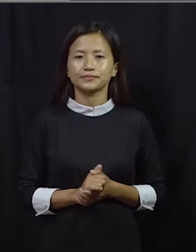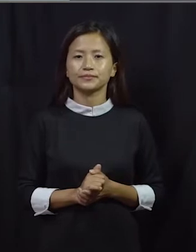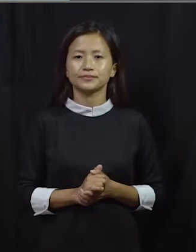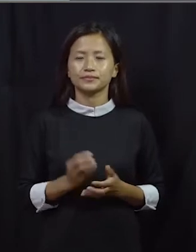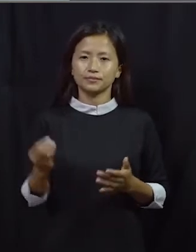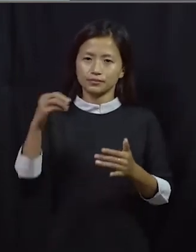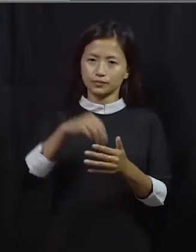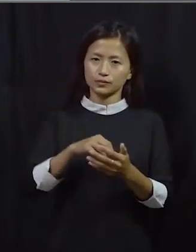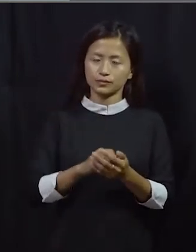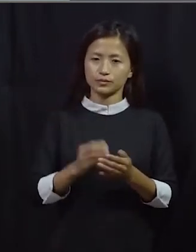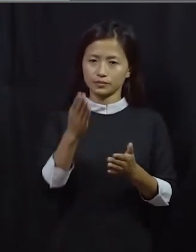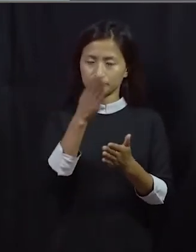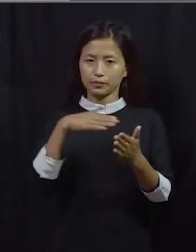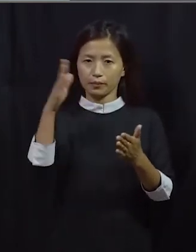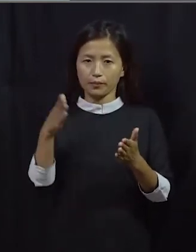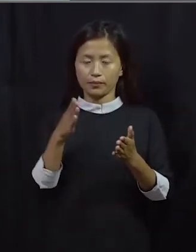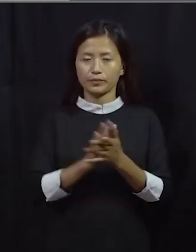I'm putting this in a bracket,